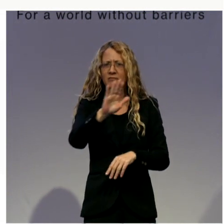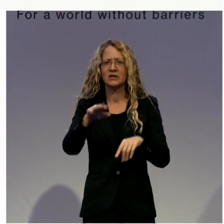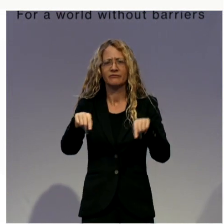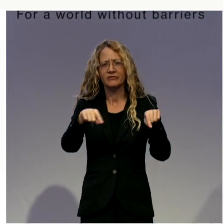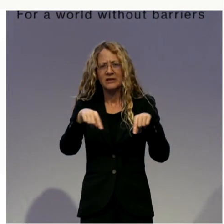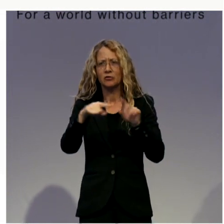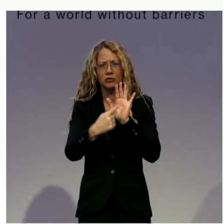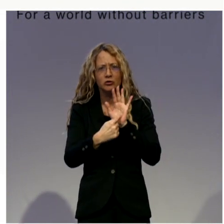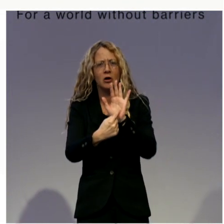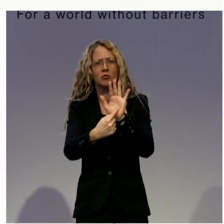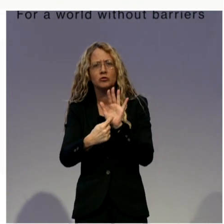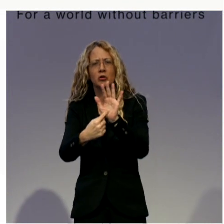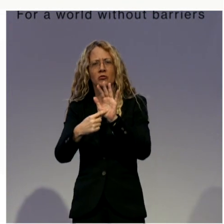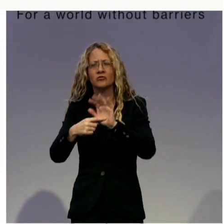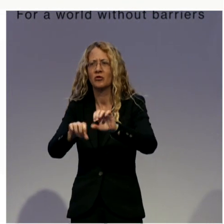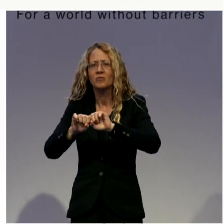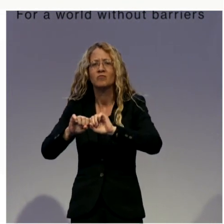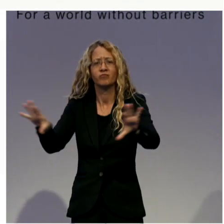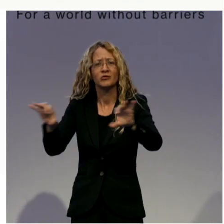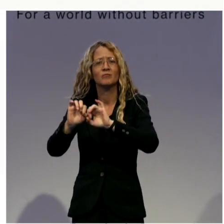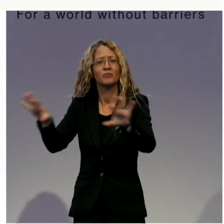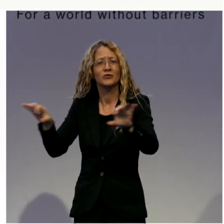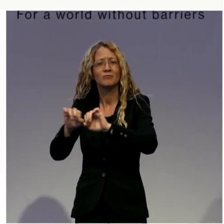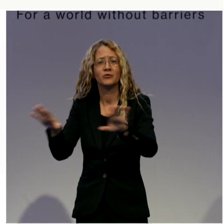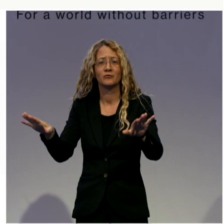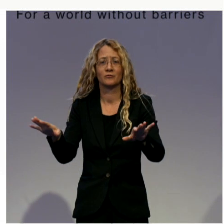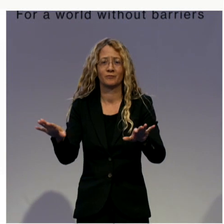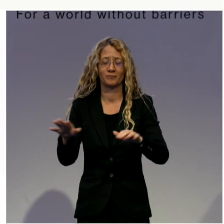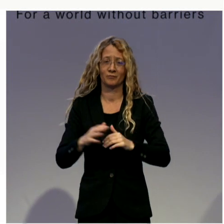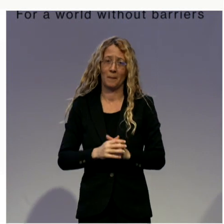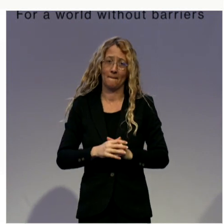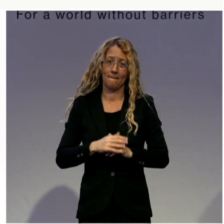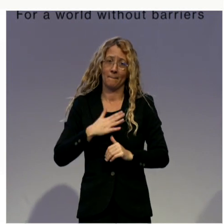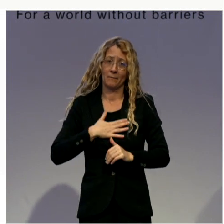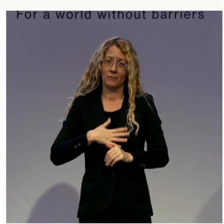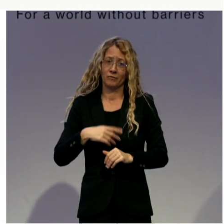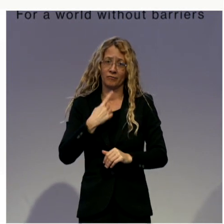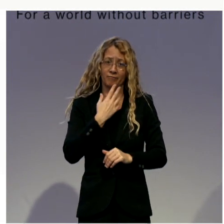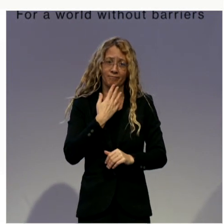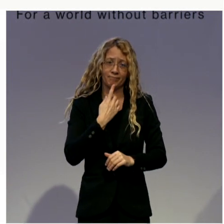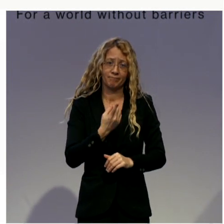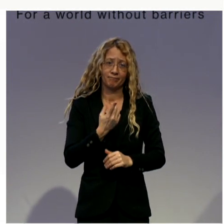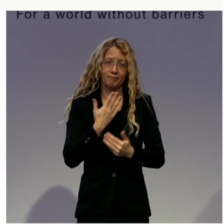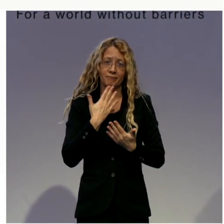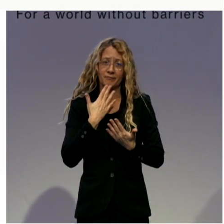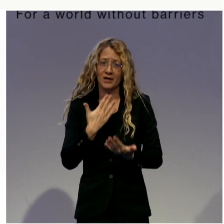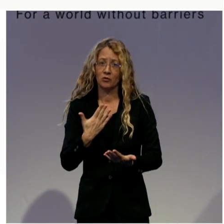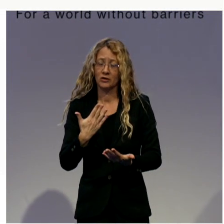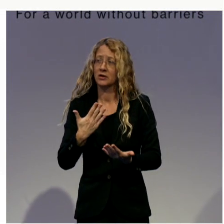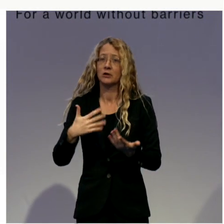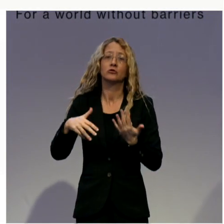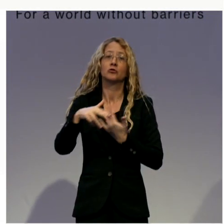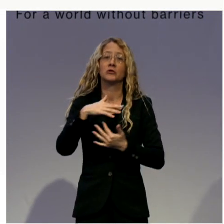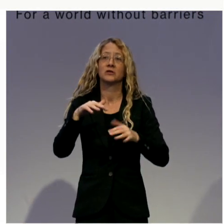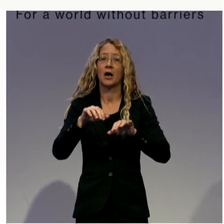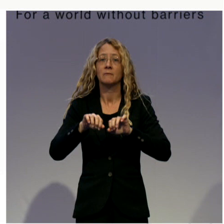I also have been asked to thank you for all of your social media activity. Fantastic, really appreciate it.